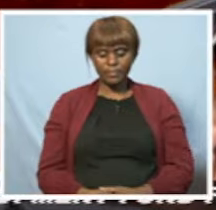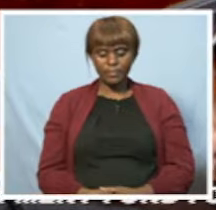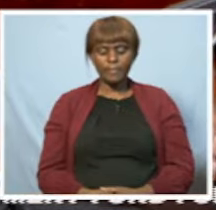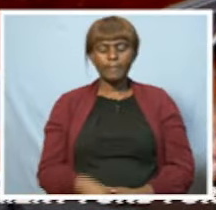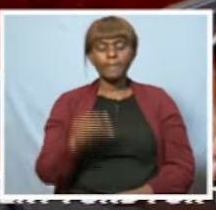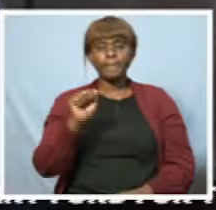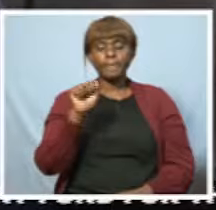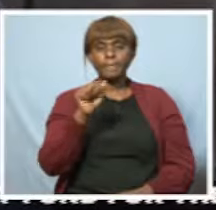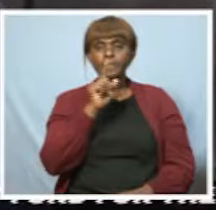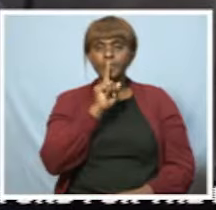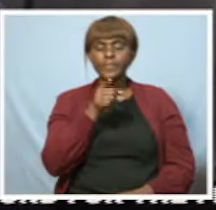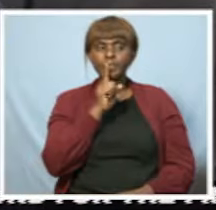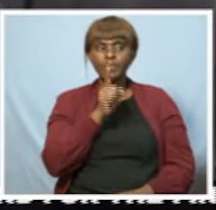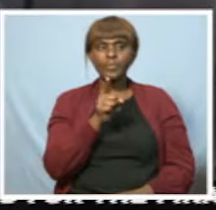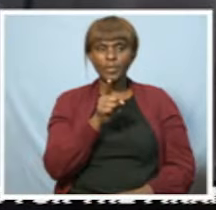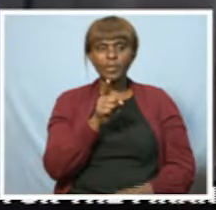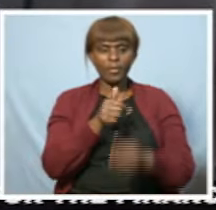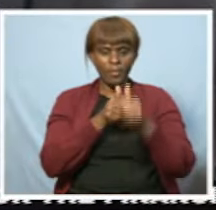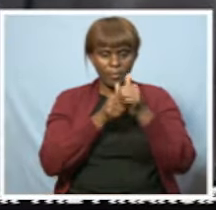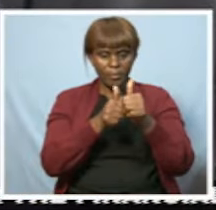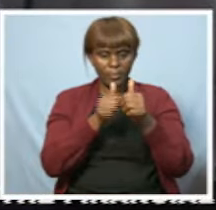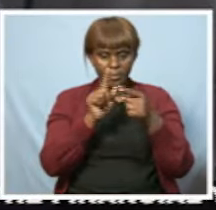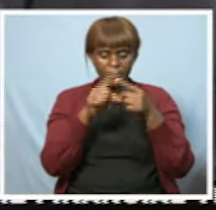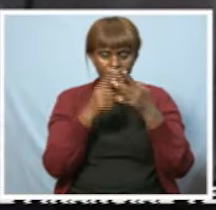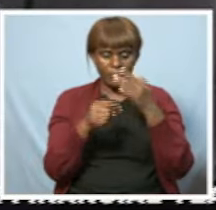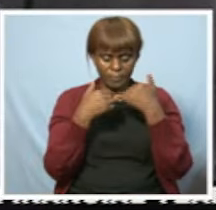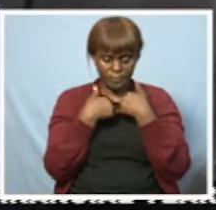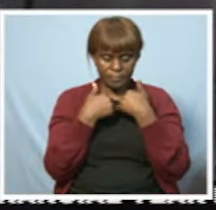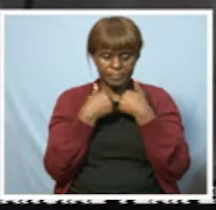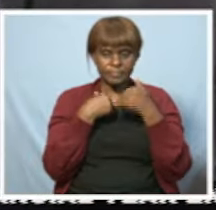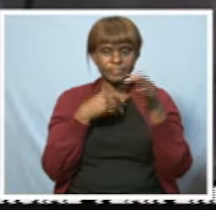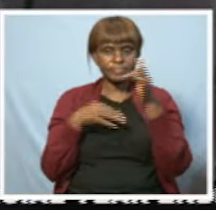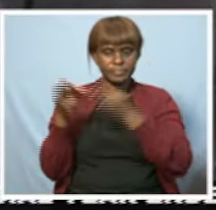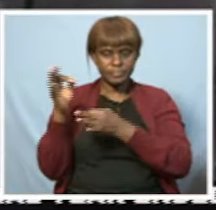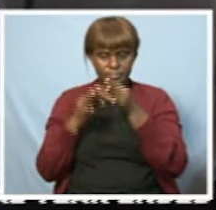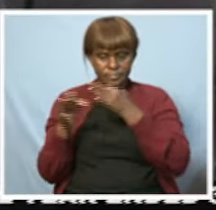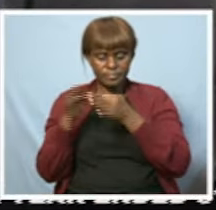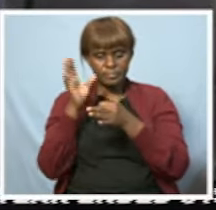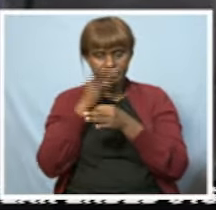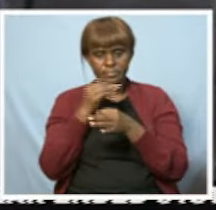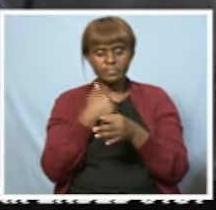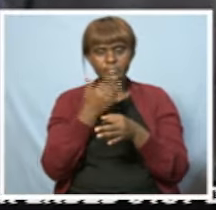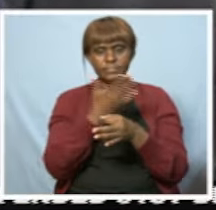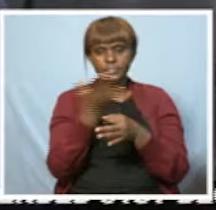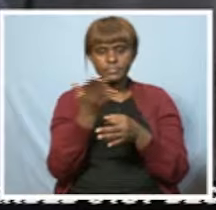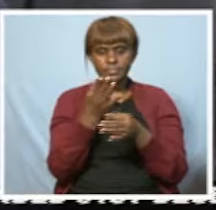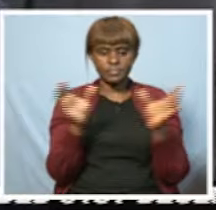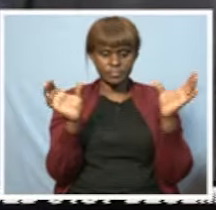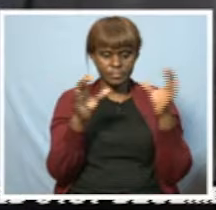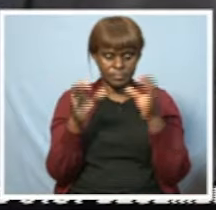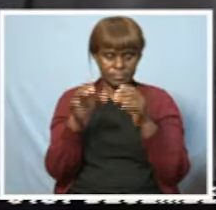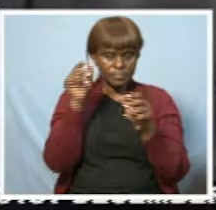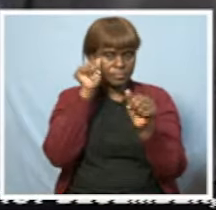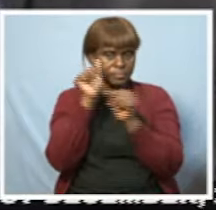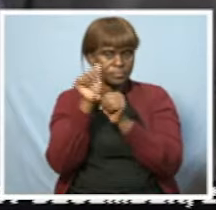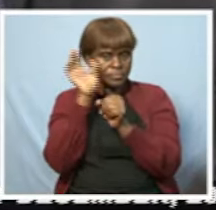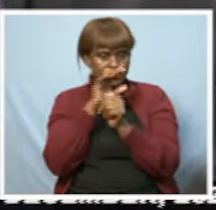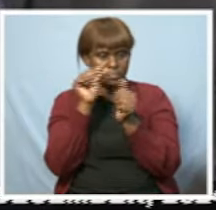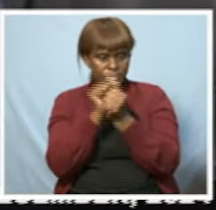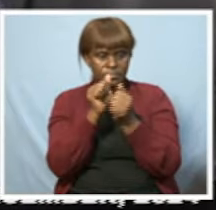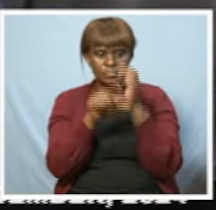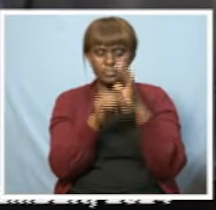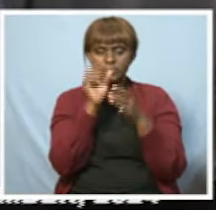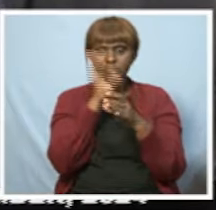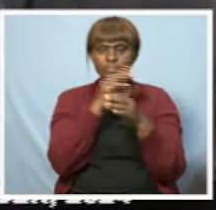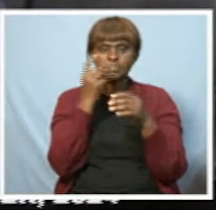Yes, Chair. According to what has been explained here is, the Council is in agreement with the finding